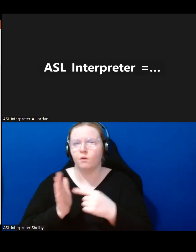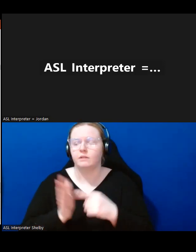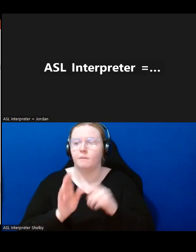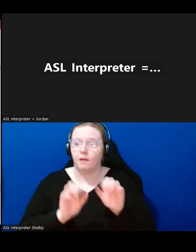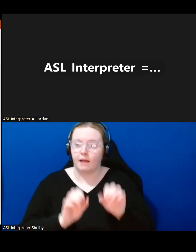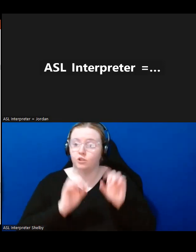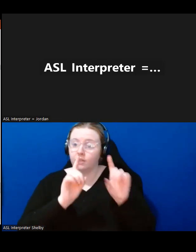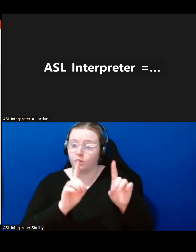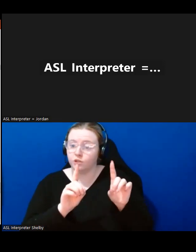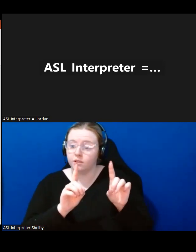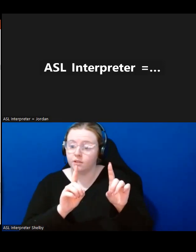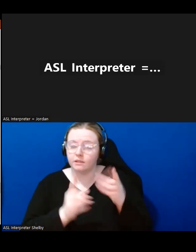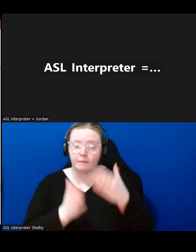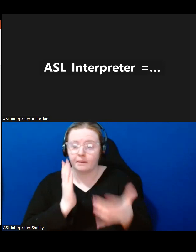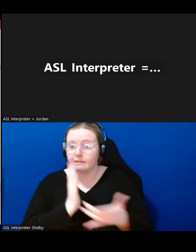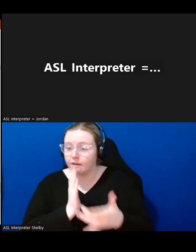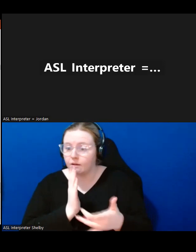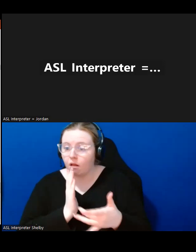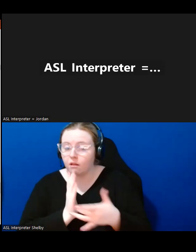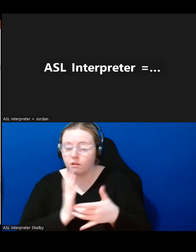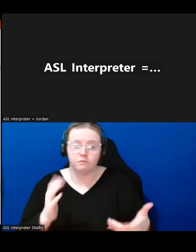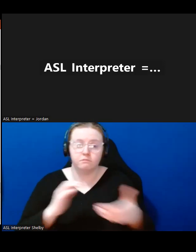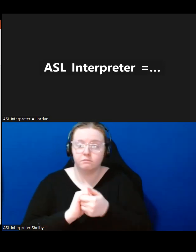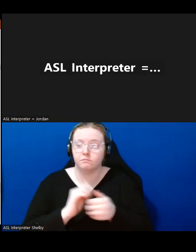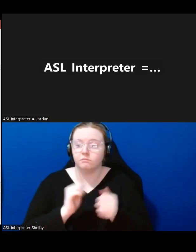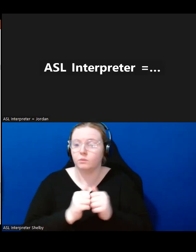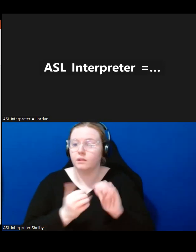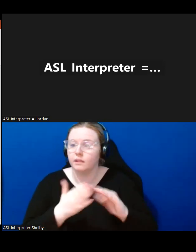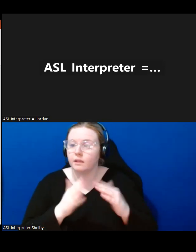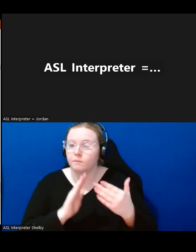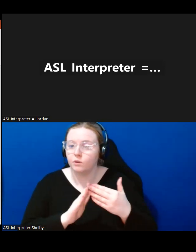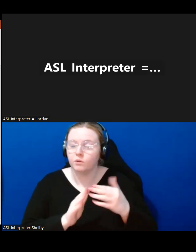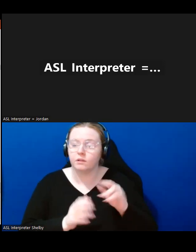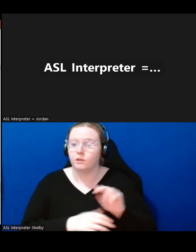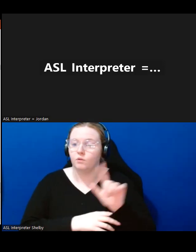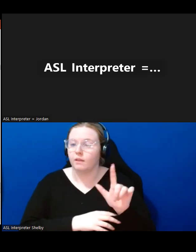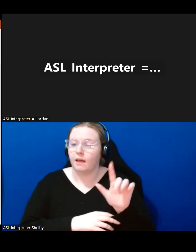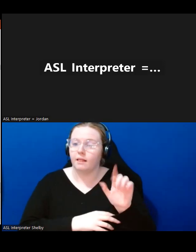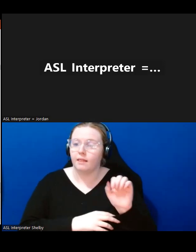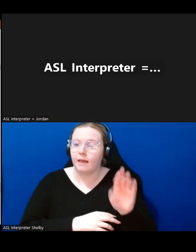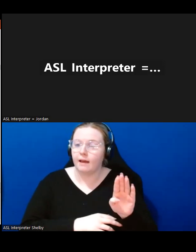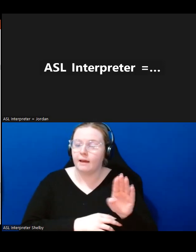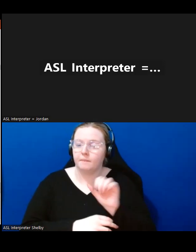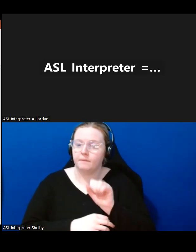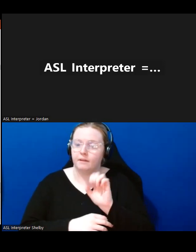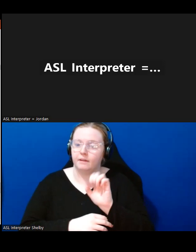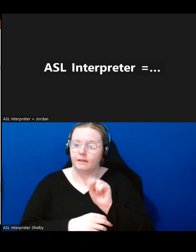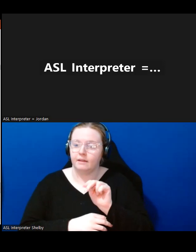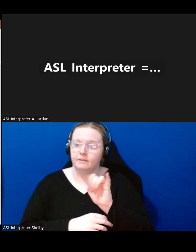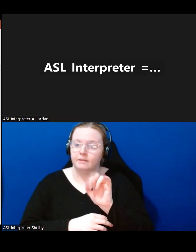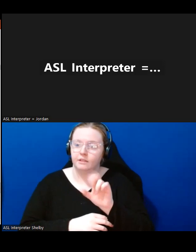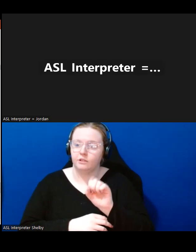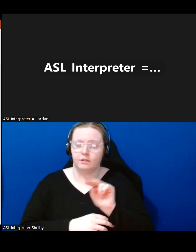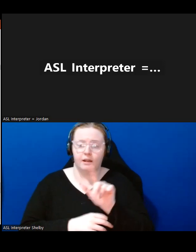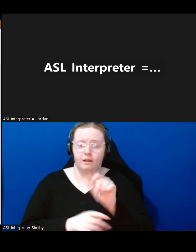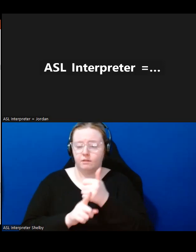terms of maybe technology, partnering with community sector Newfoundland Labrador, which Seniors NL did a wonderful program with a short